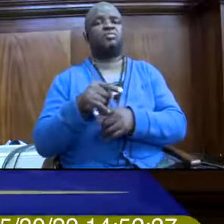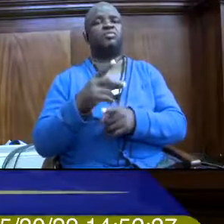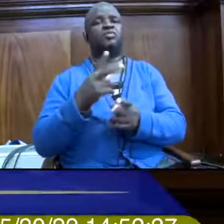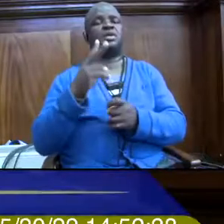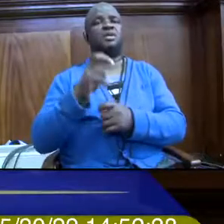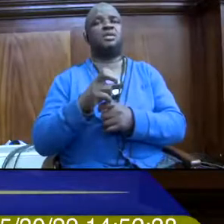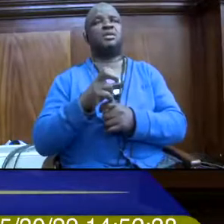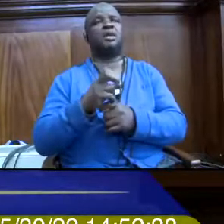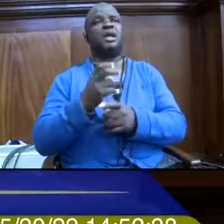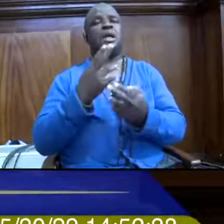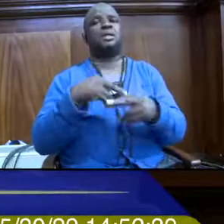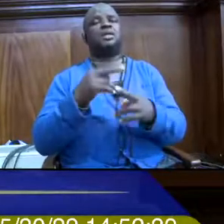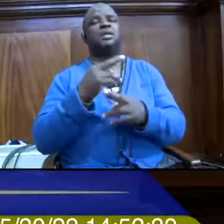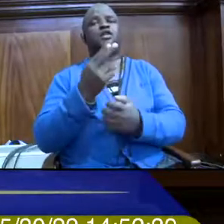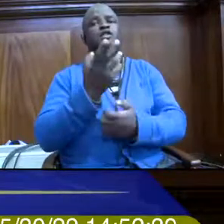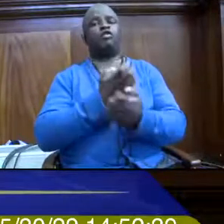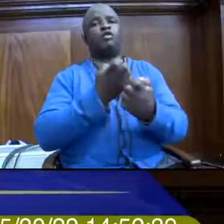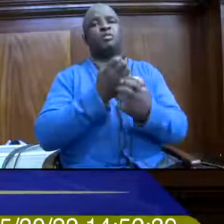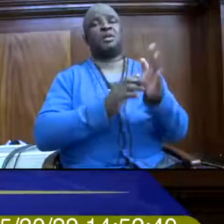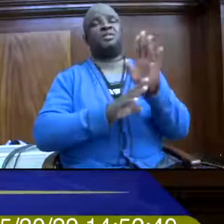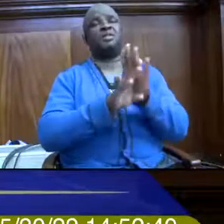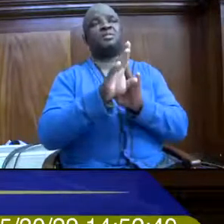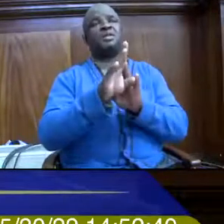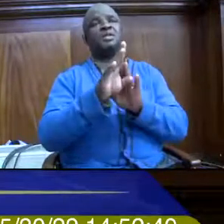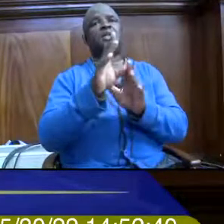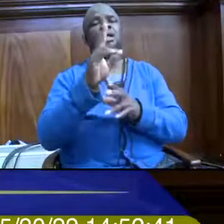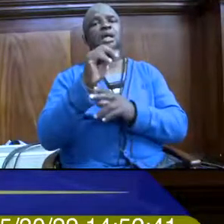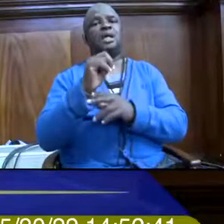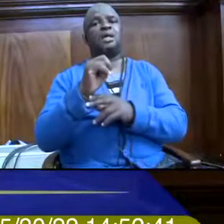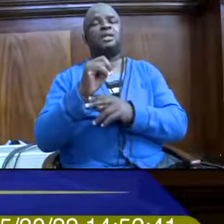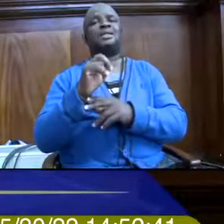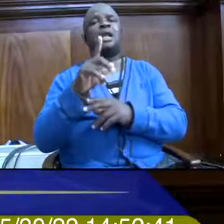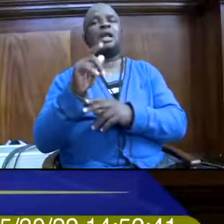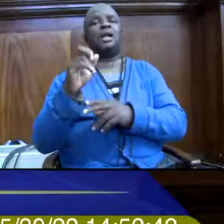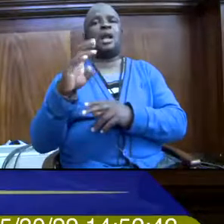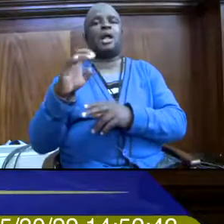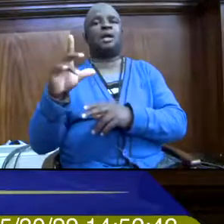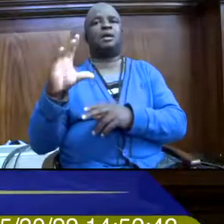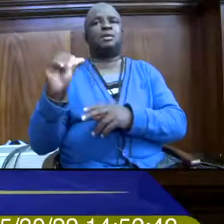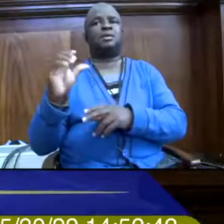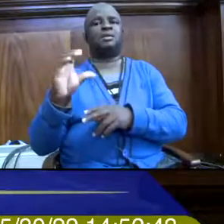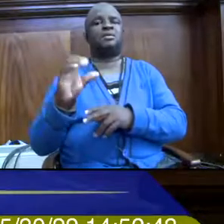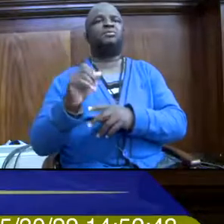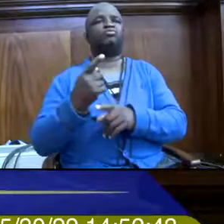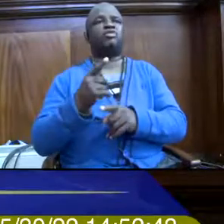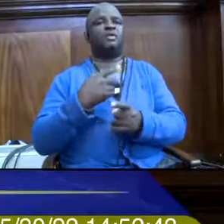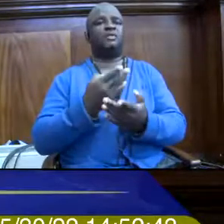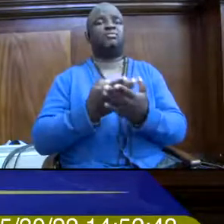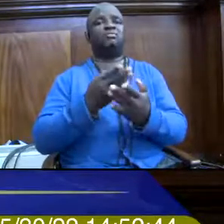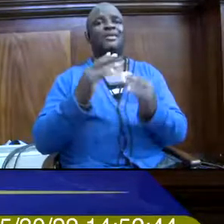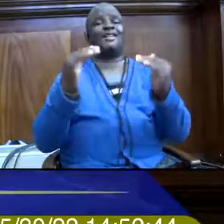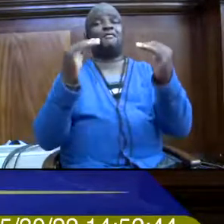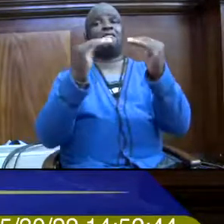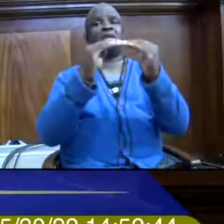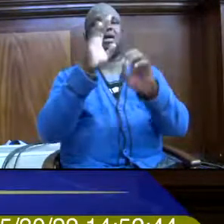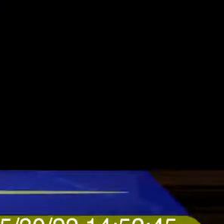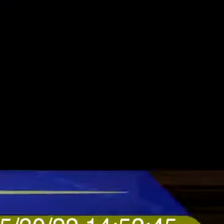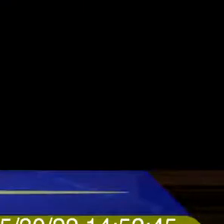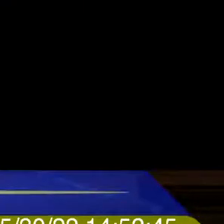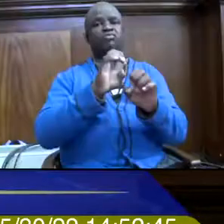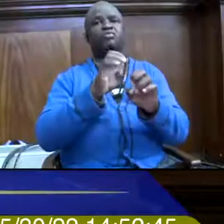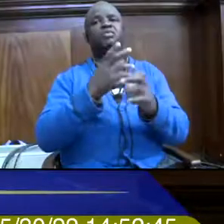development and labor council network to fairly assess the socio-economic